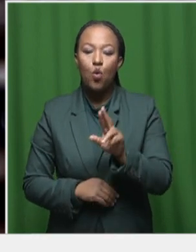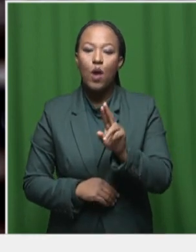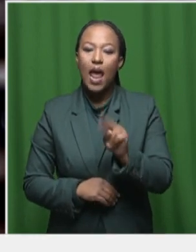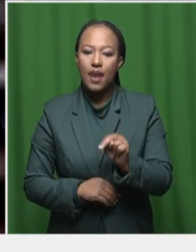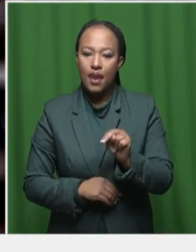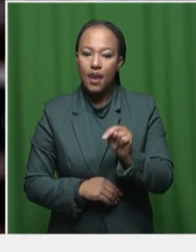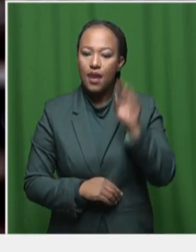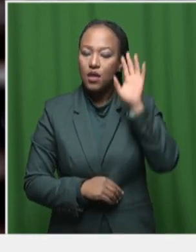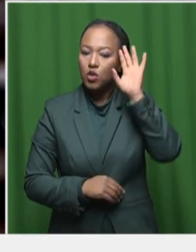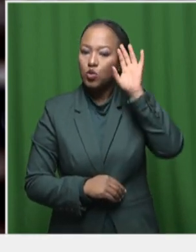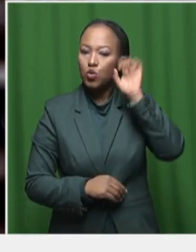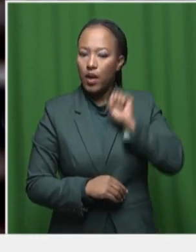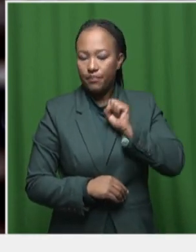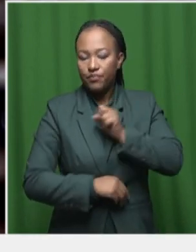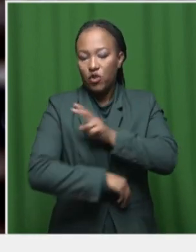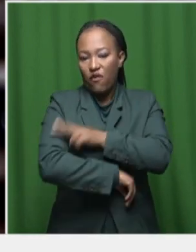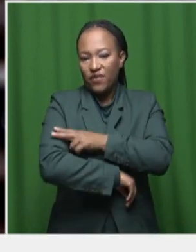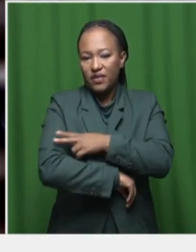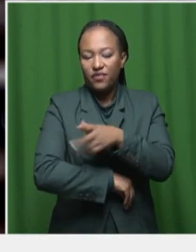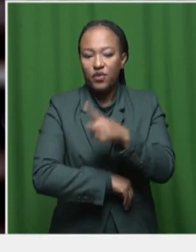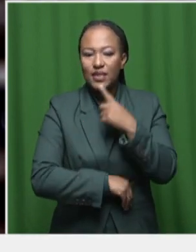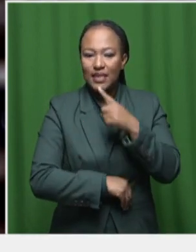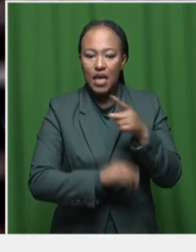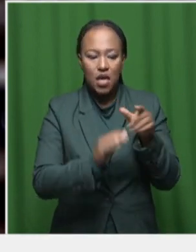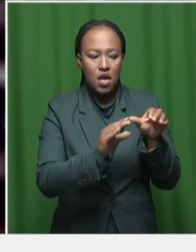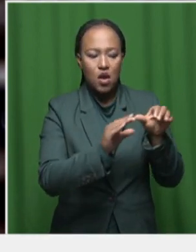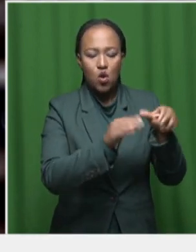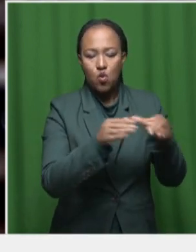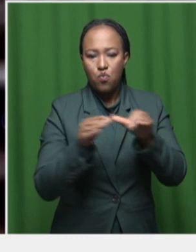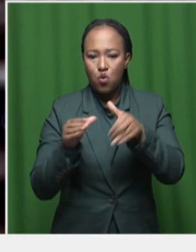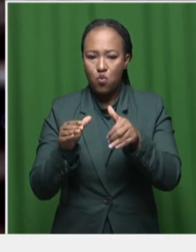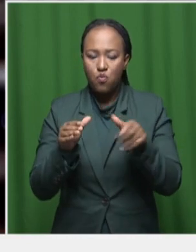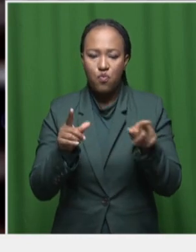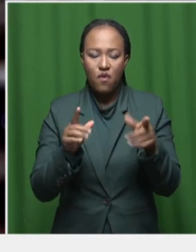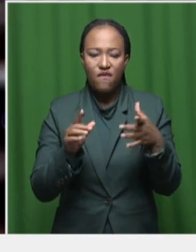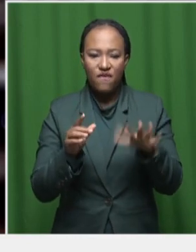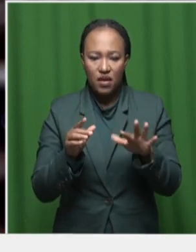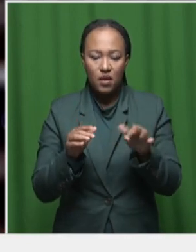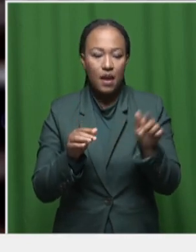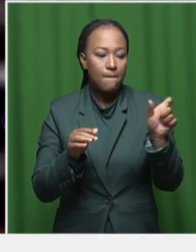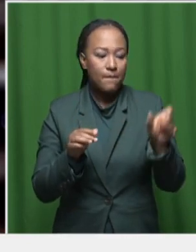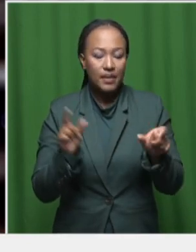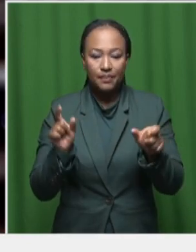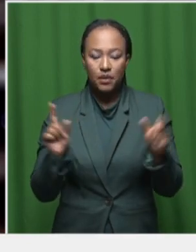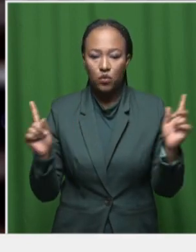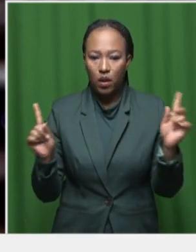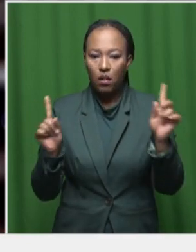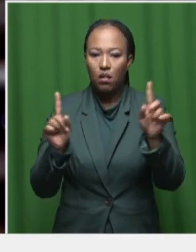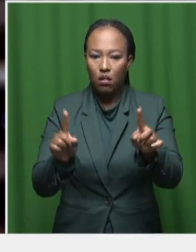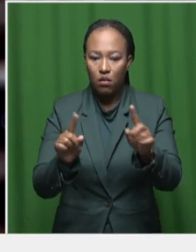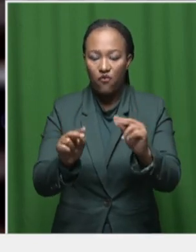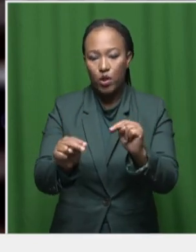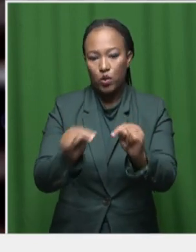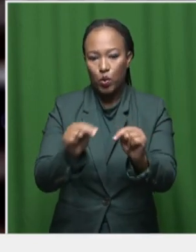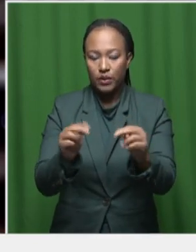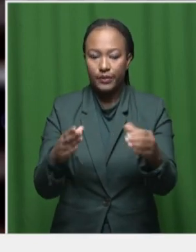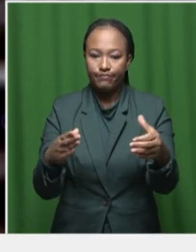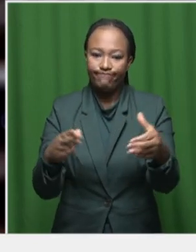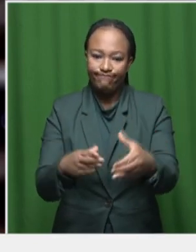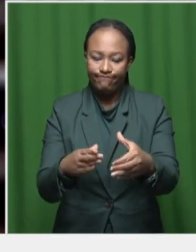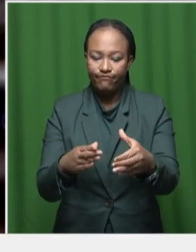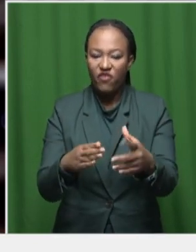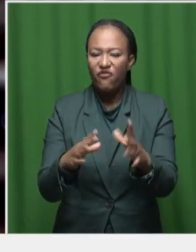Perthes, told the Associated Press that the two sides had agreed to send representatives for negotiations on establishing a more